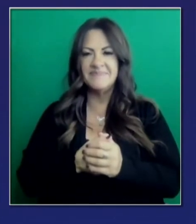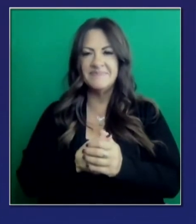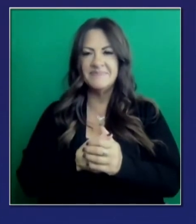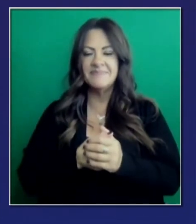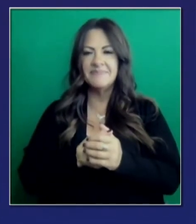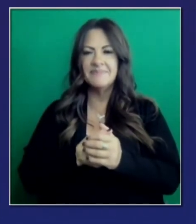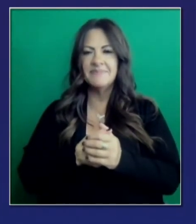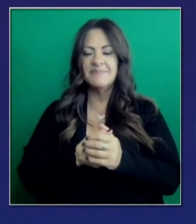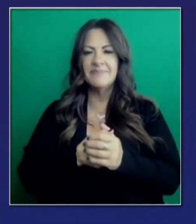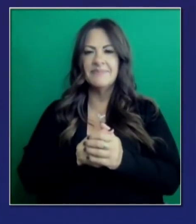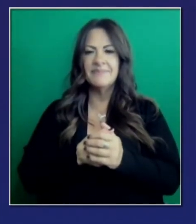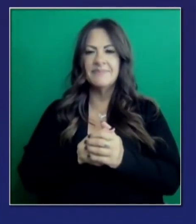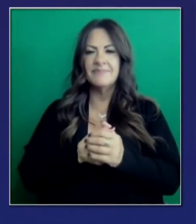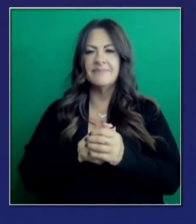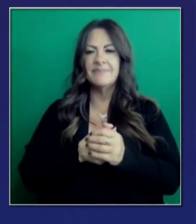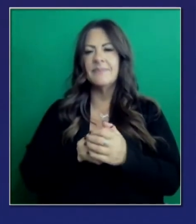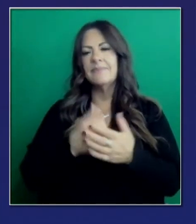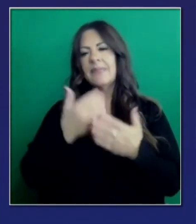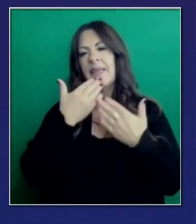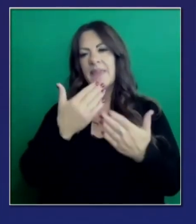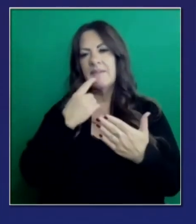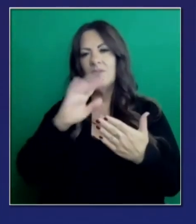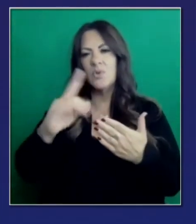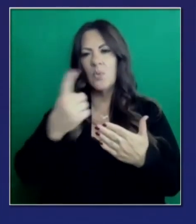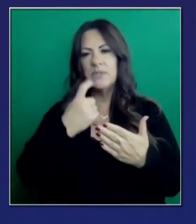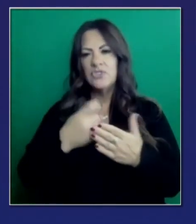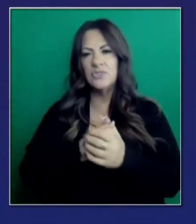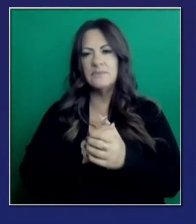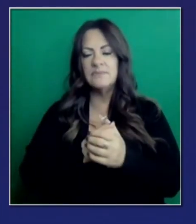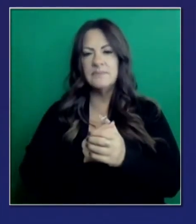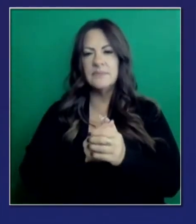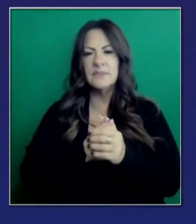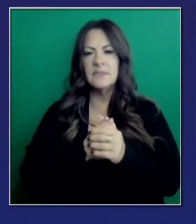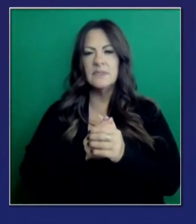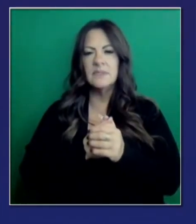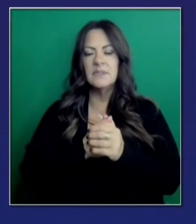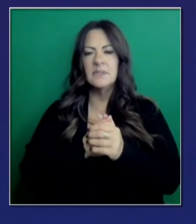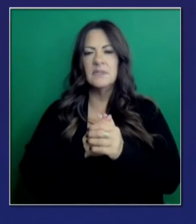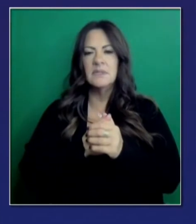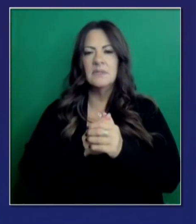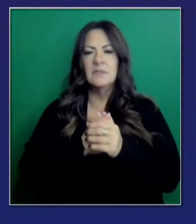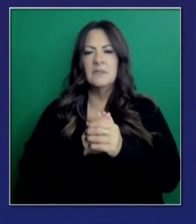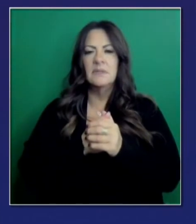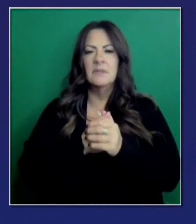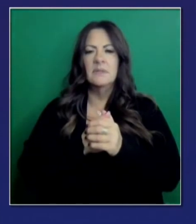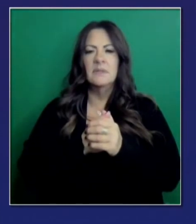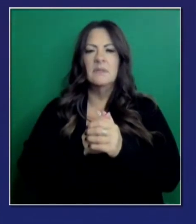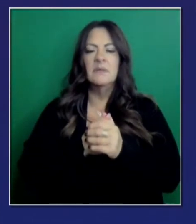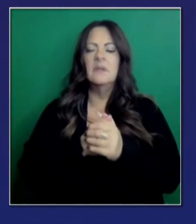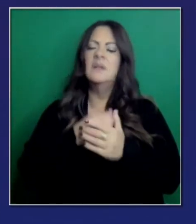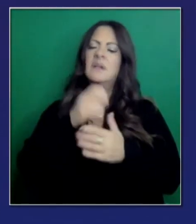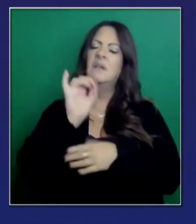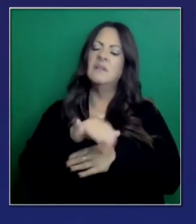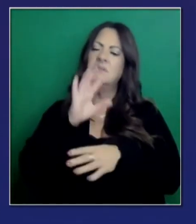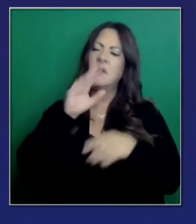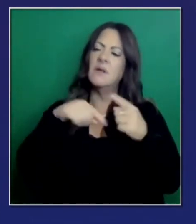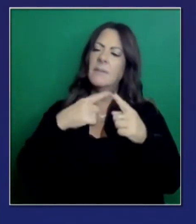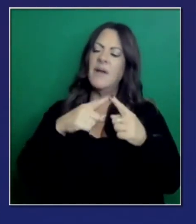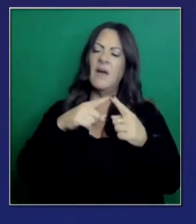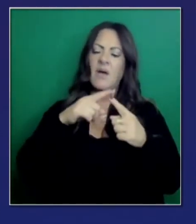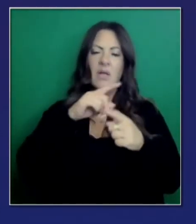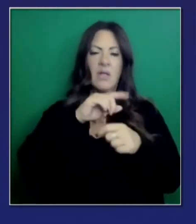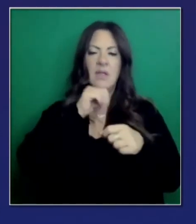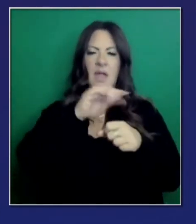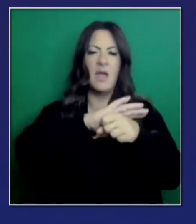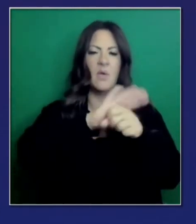Yeah, thanks for the question. Let me just start about the variant. I think the governor gave the details of this slide, and we are, of course,